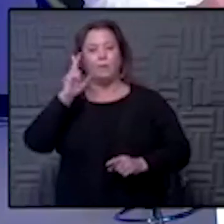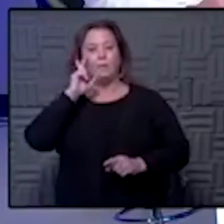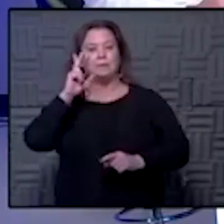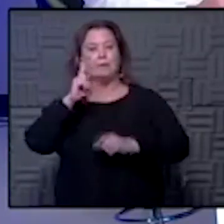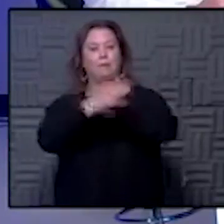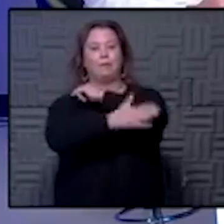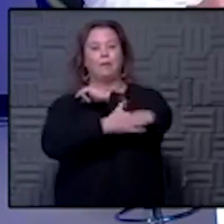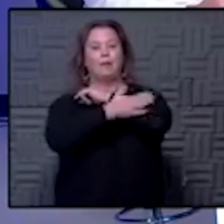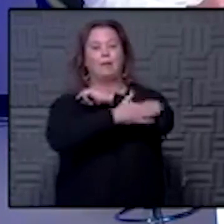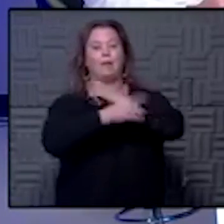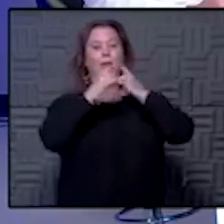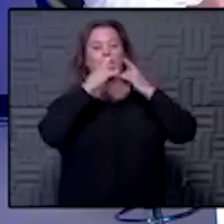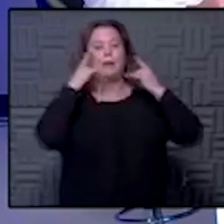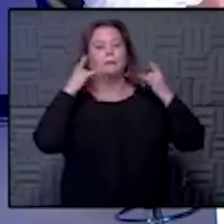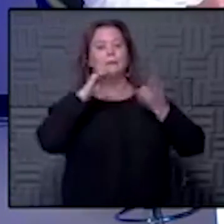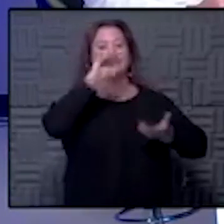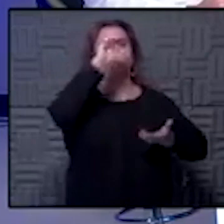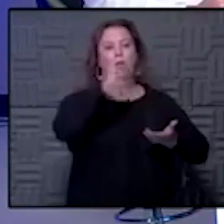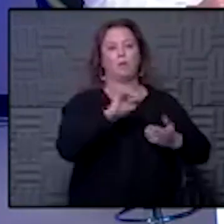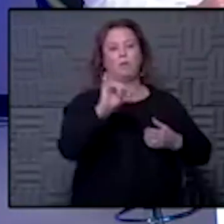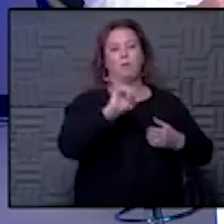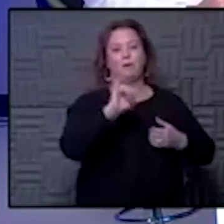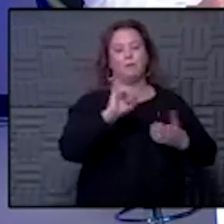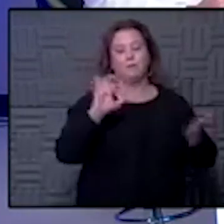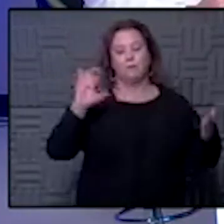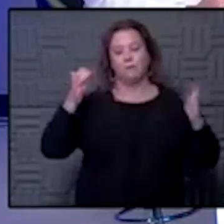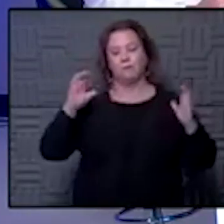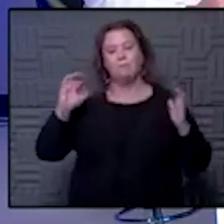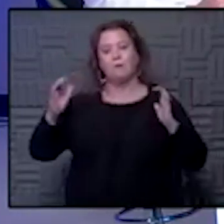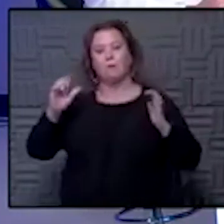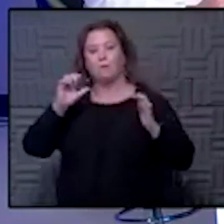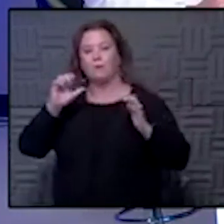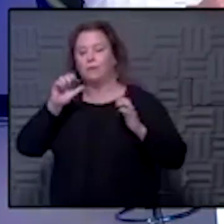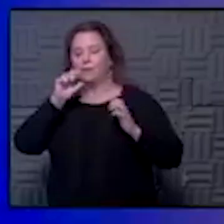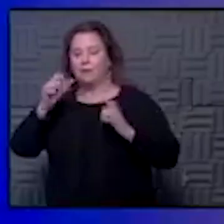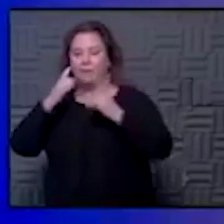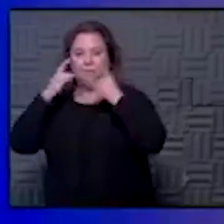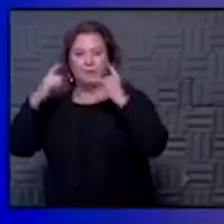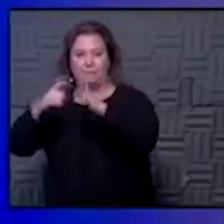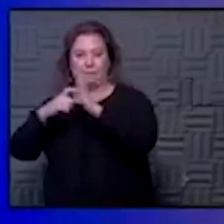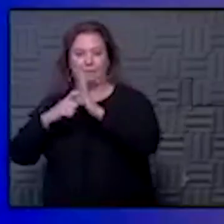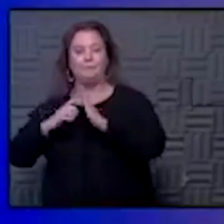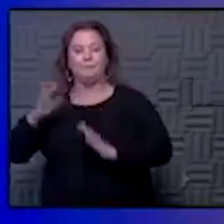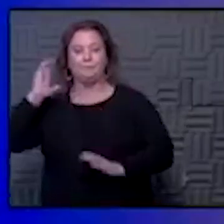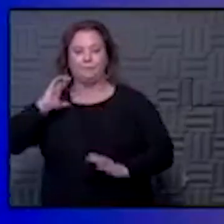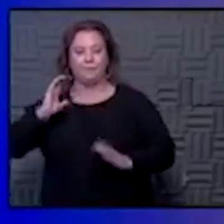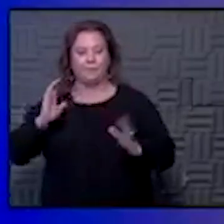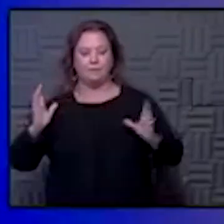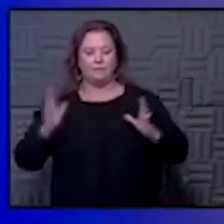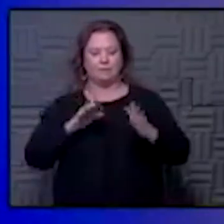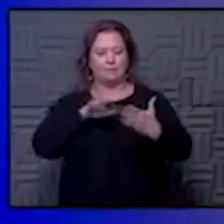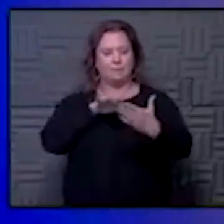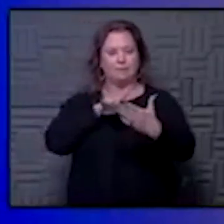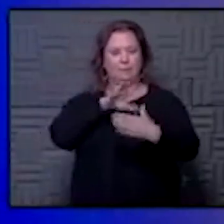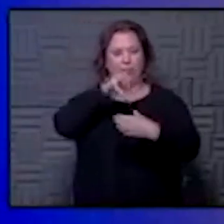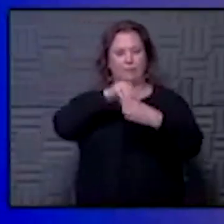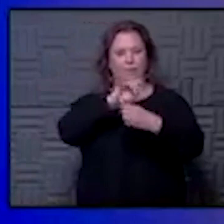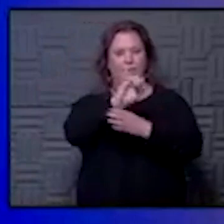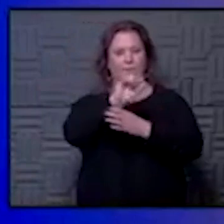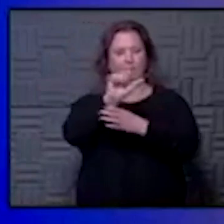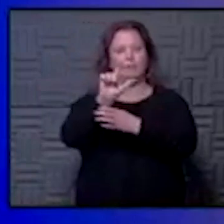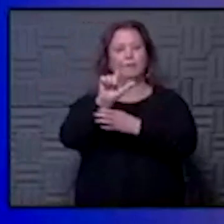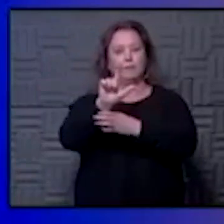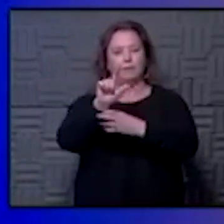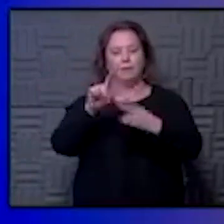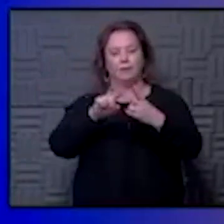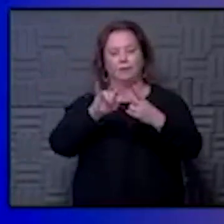that had mask mandates, lower infections than the ones that did not have it. Yeah, absolutely. Early on, there was a couple small studies involving Illinois